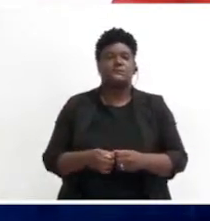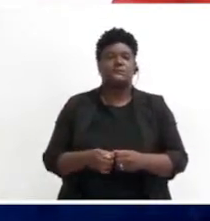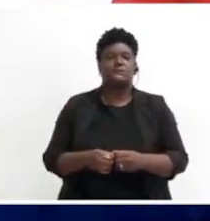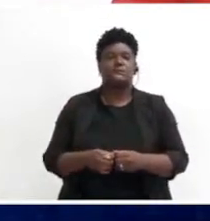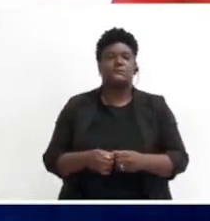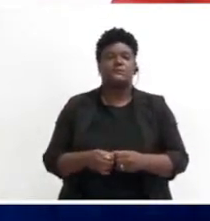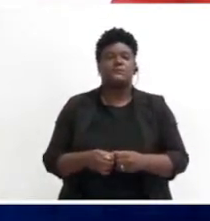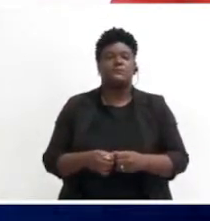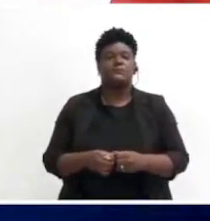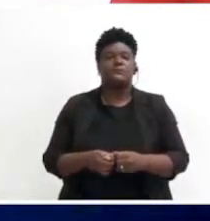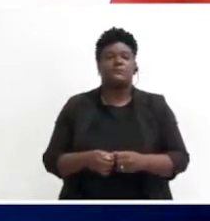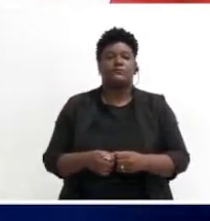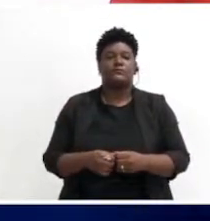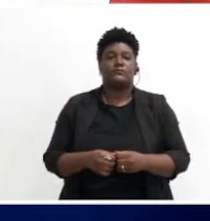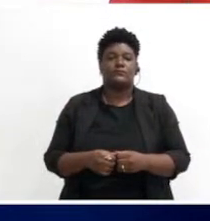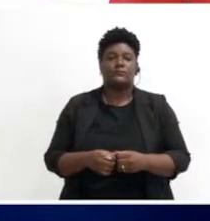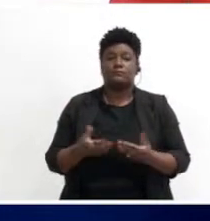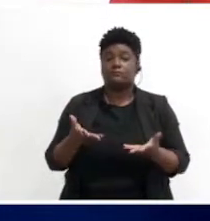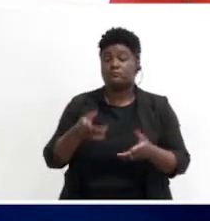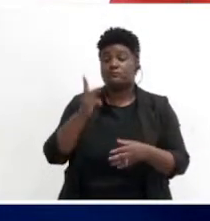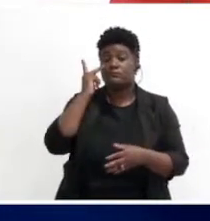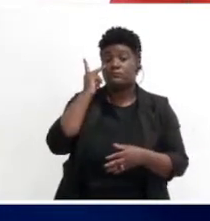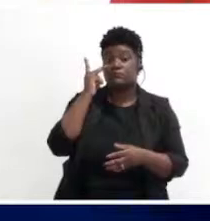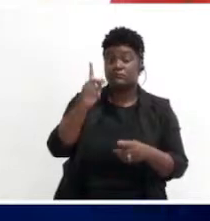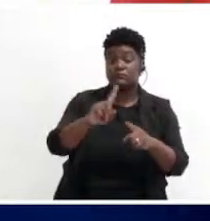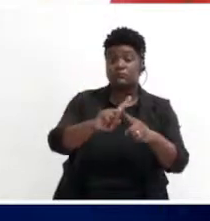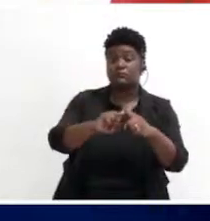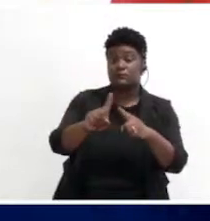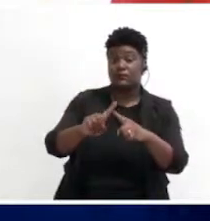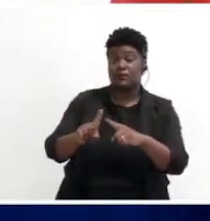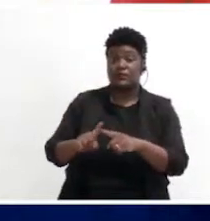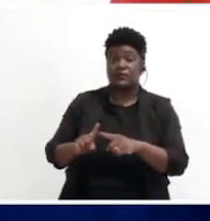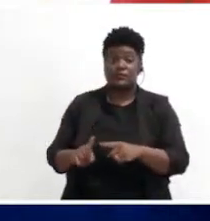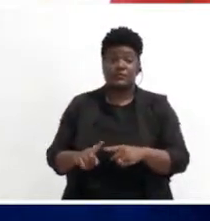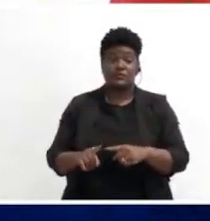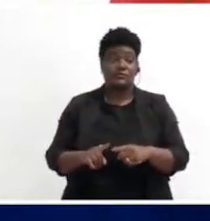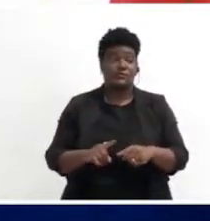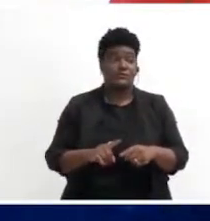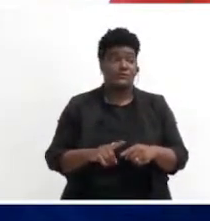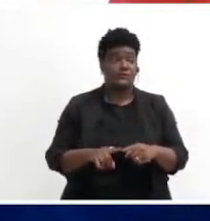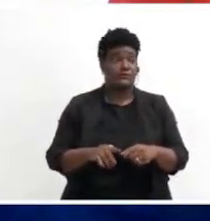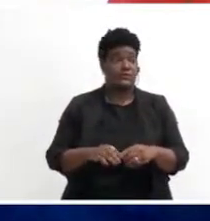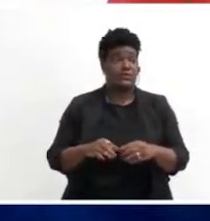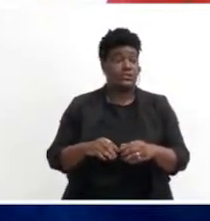This is just showing what some of the equipment looked like for some of these processes for